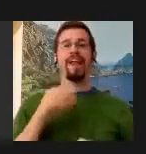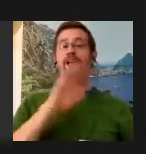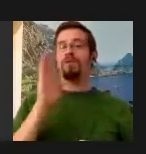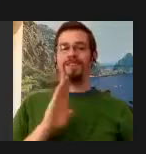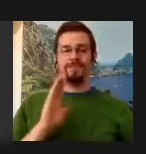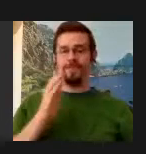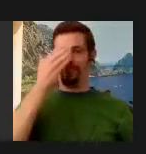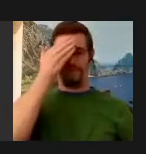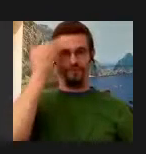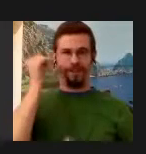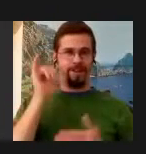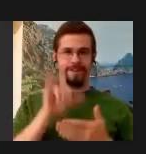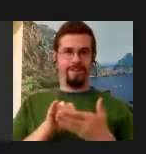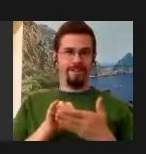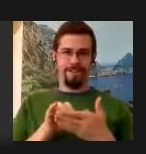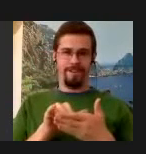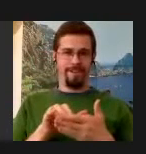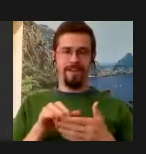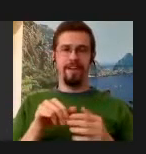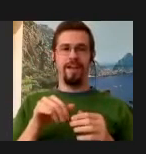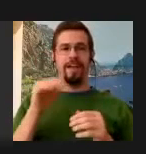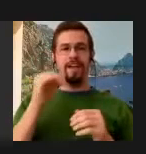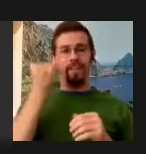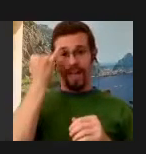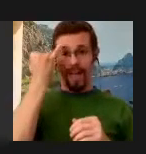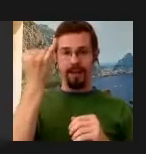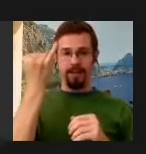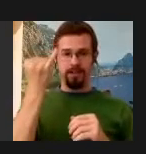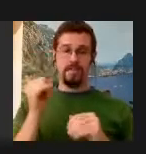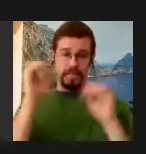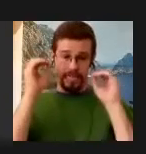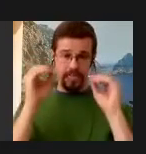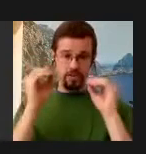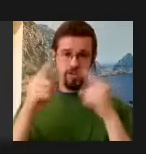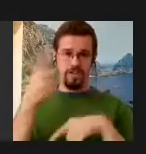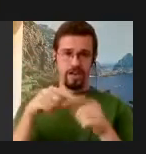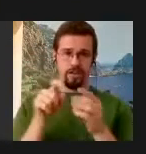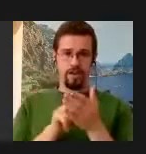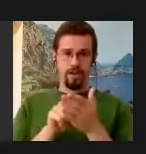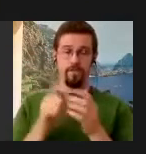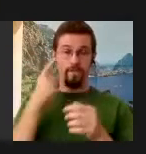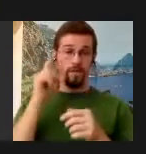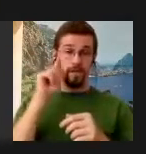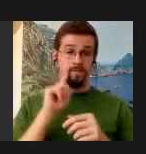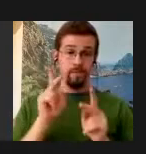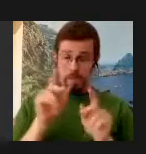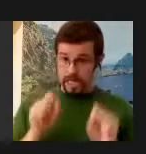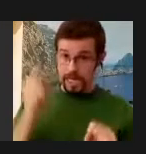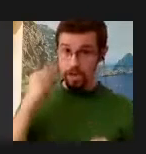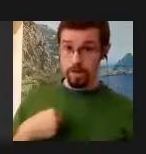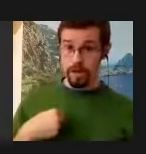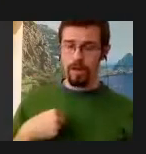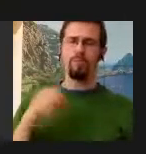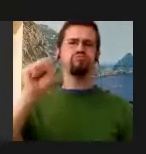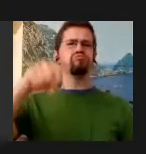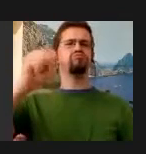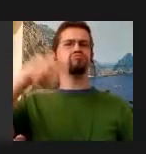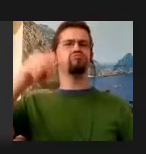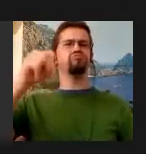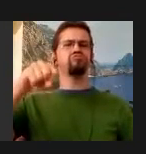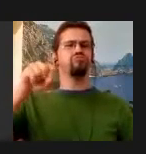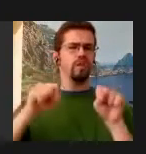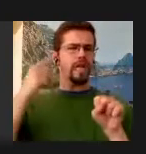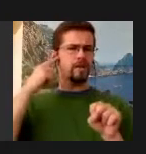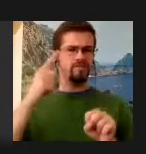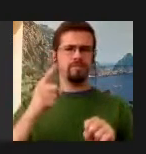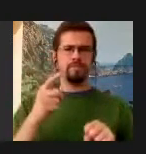that, and I will teach sign writing for deaf children." Can you hear me? Yes, I can hear you. Yes. Okay,